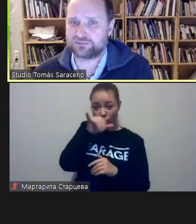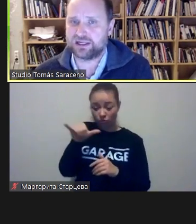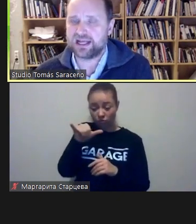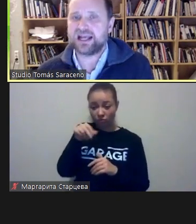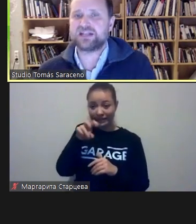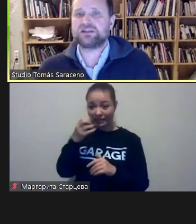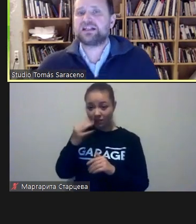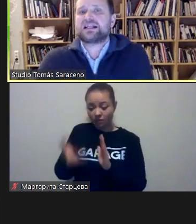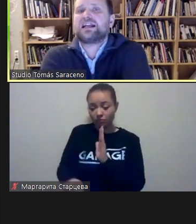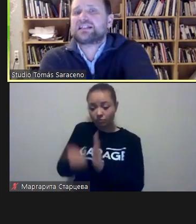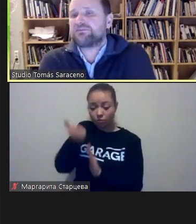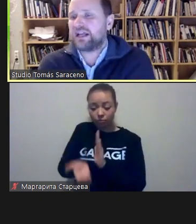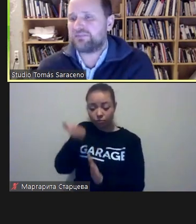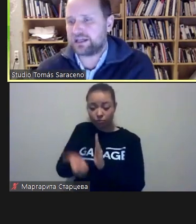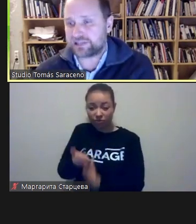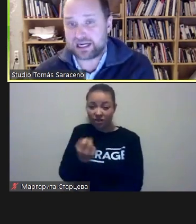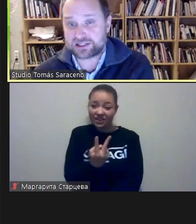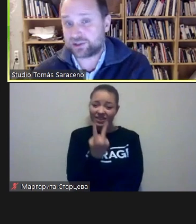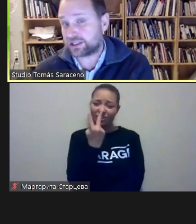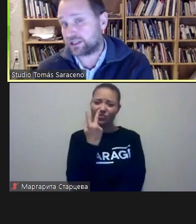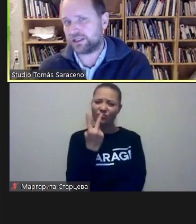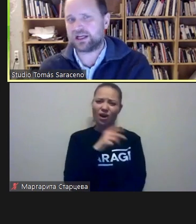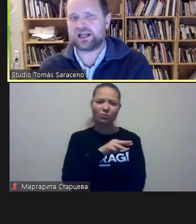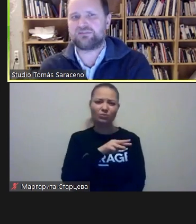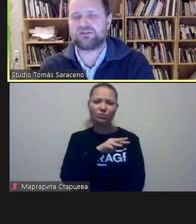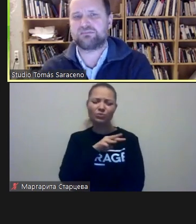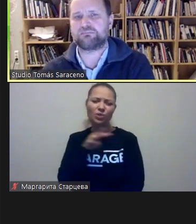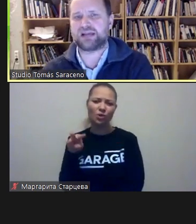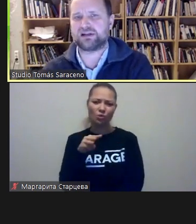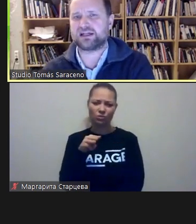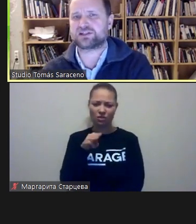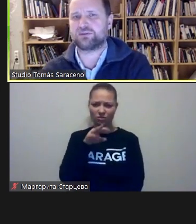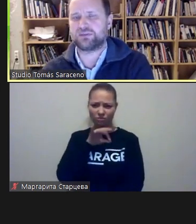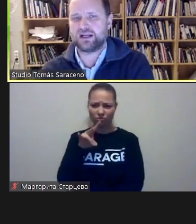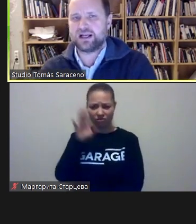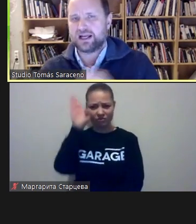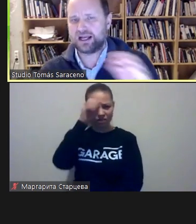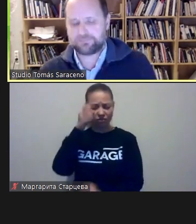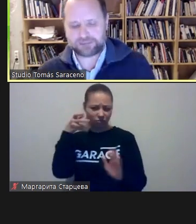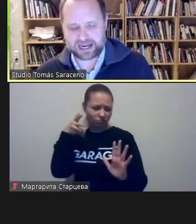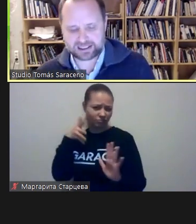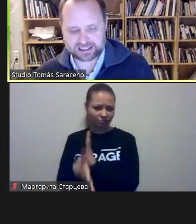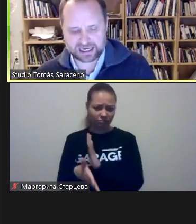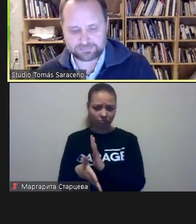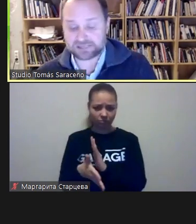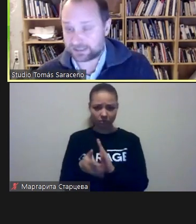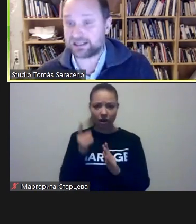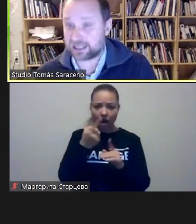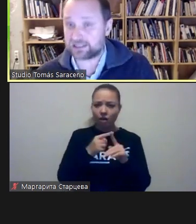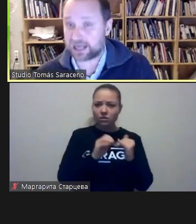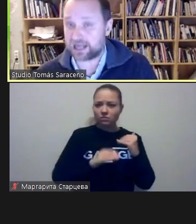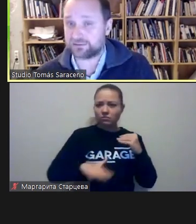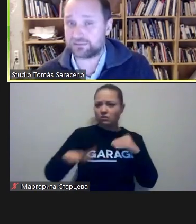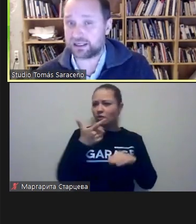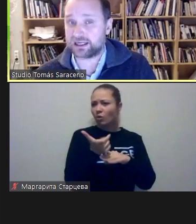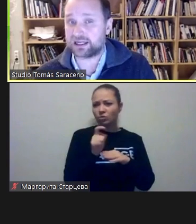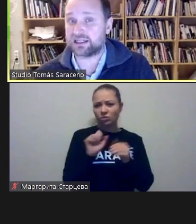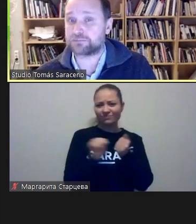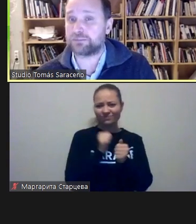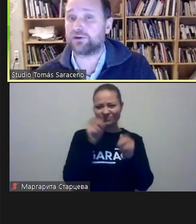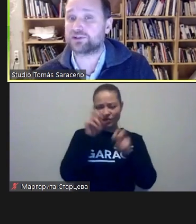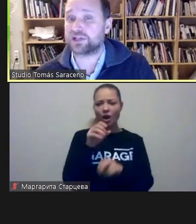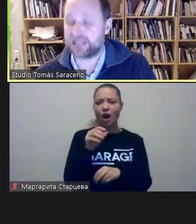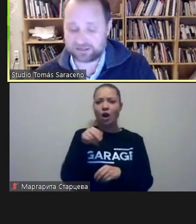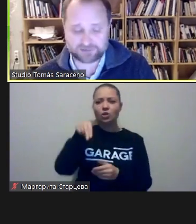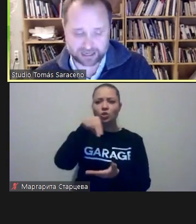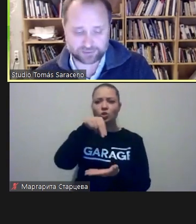extraction. These areas are very, very dry, as you can see. Barely there is some plants and animals, but there are, and these